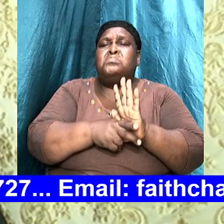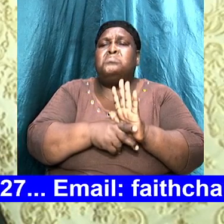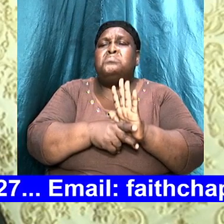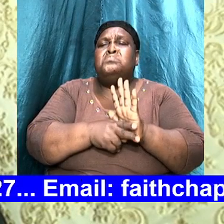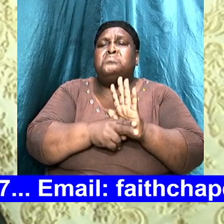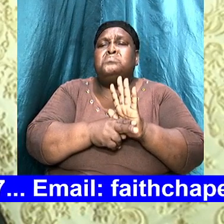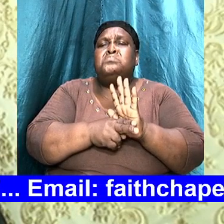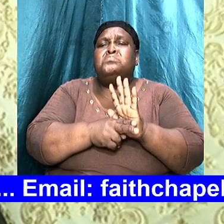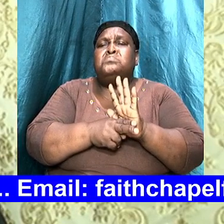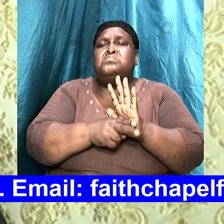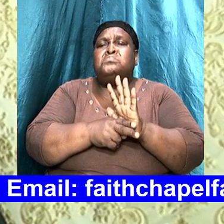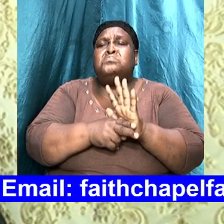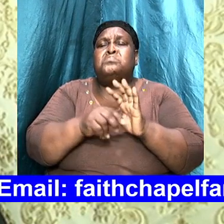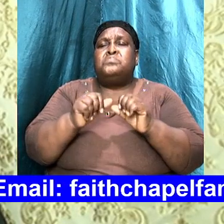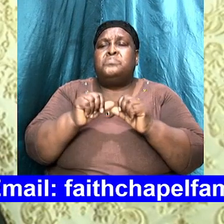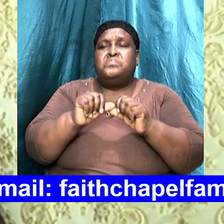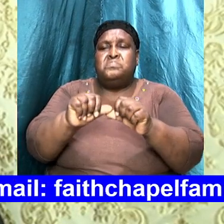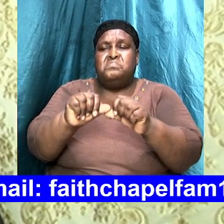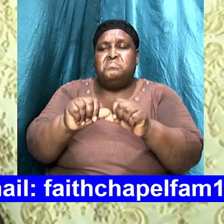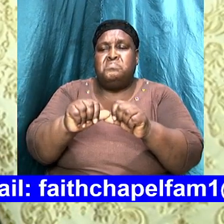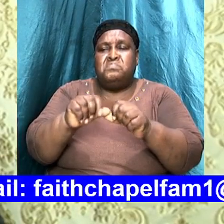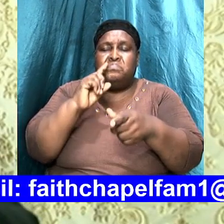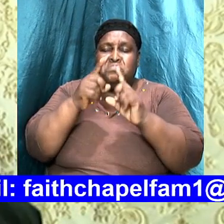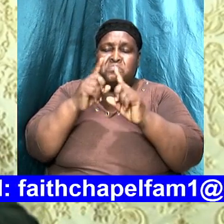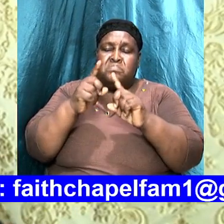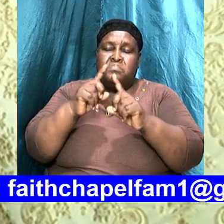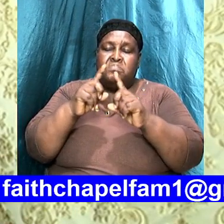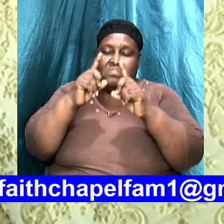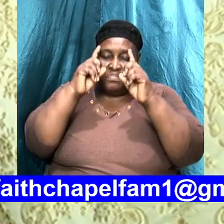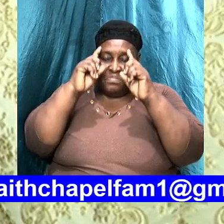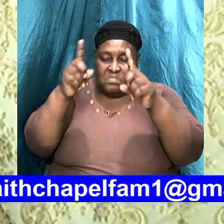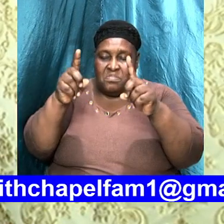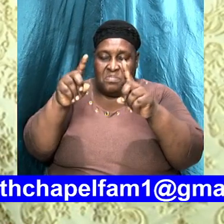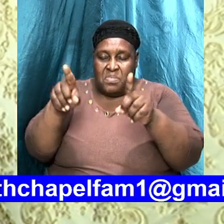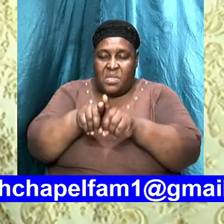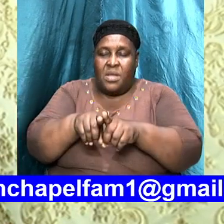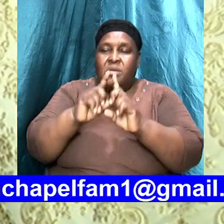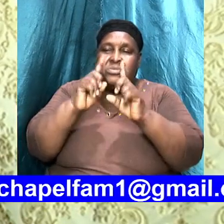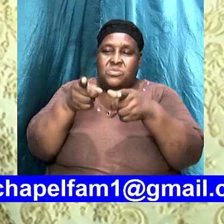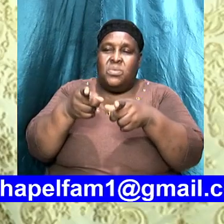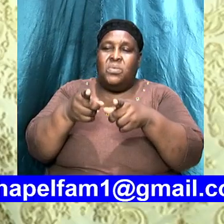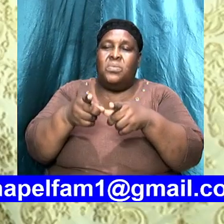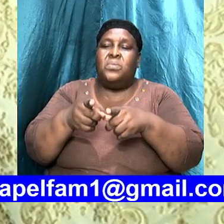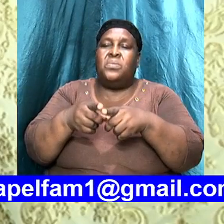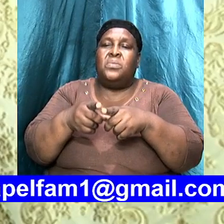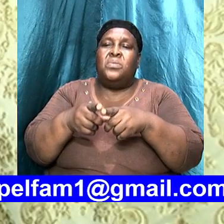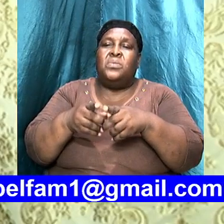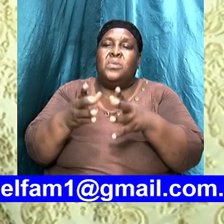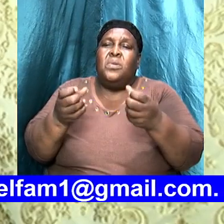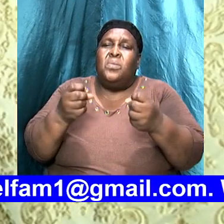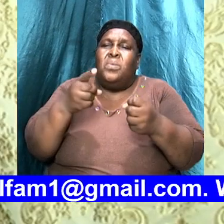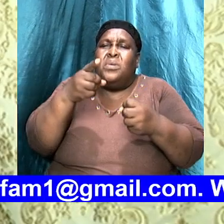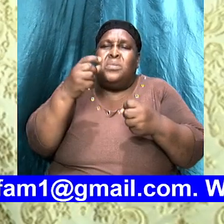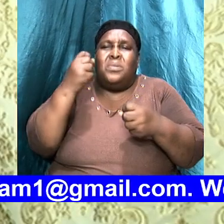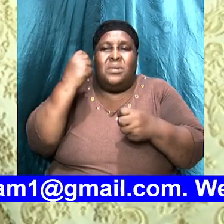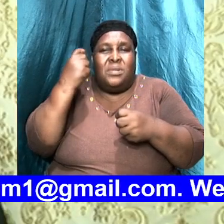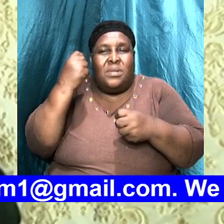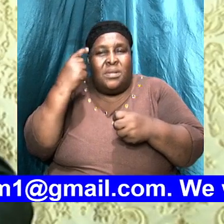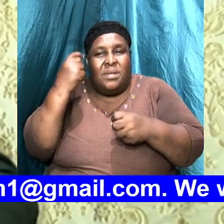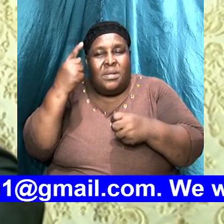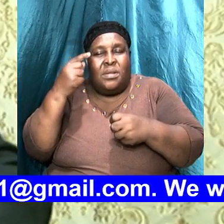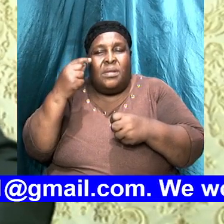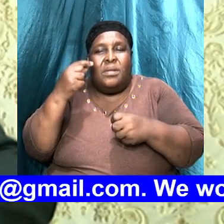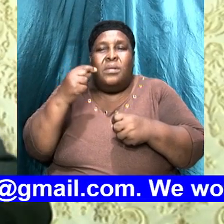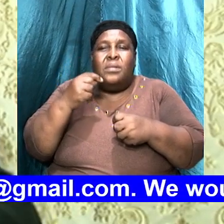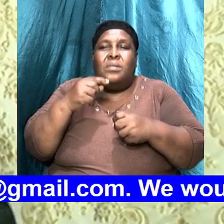and continue talking about doctrine as we go through though I want you to understand though that we are going to get